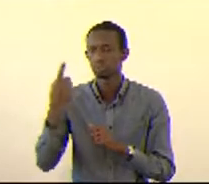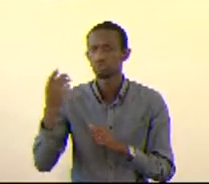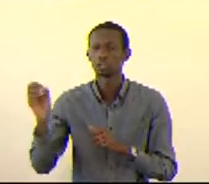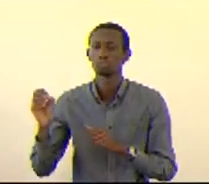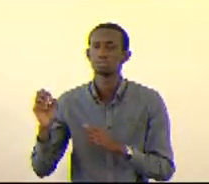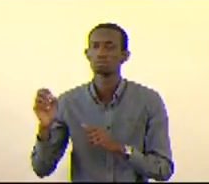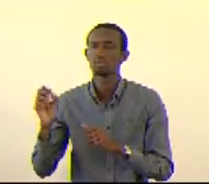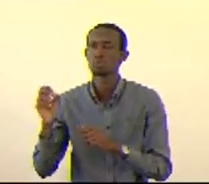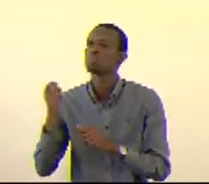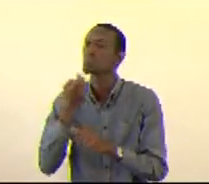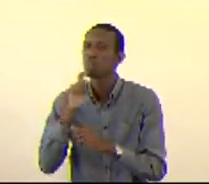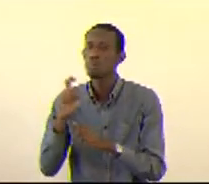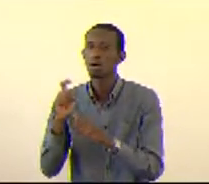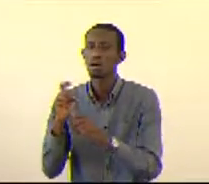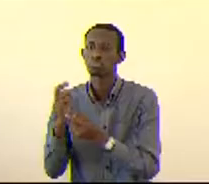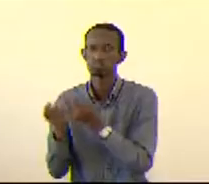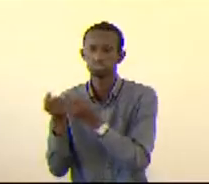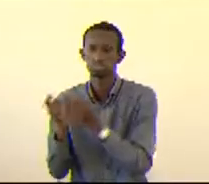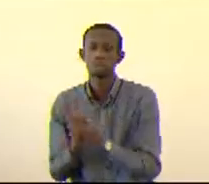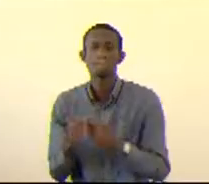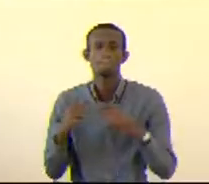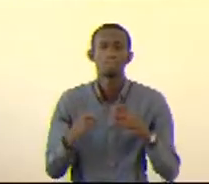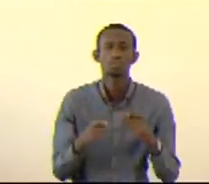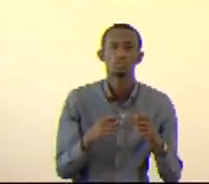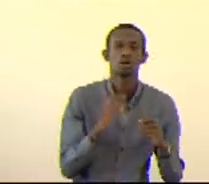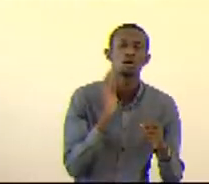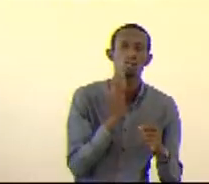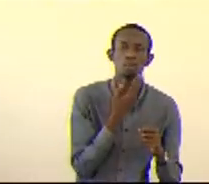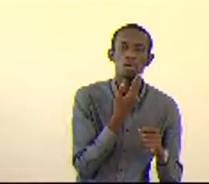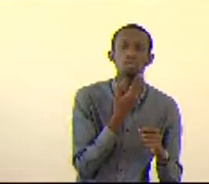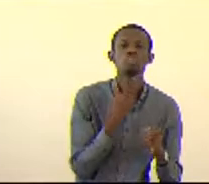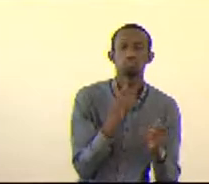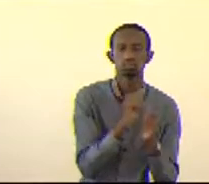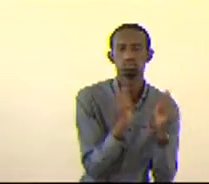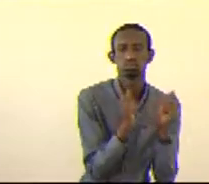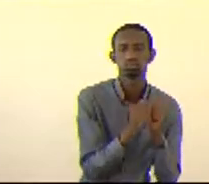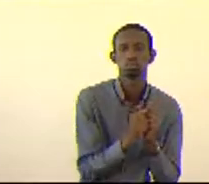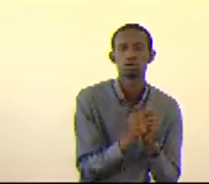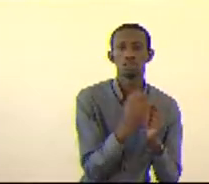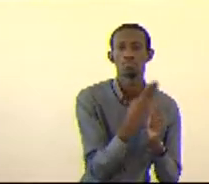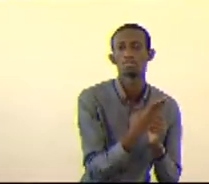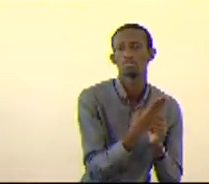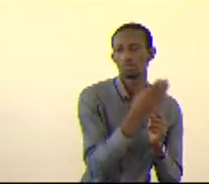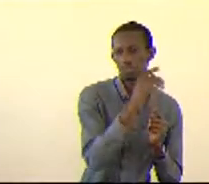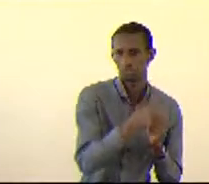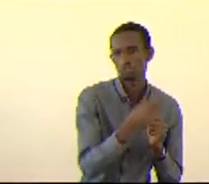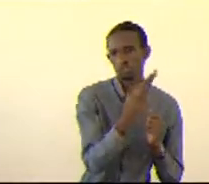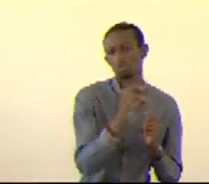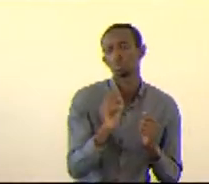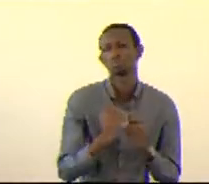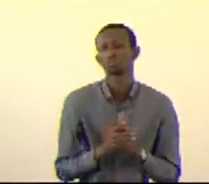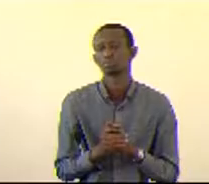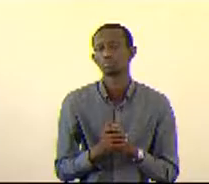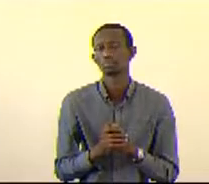you require 4,200 joules. And so, if you take 1 degree, you take increase by 20